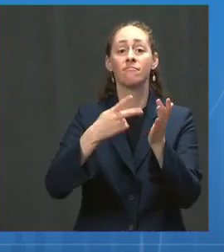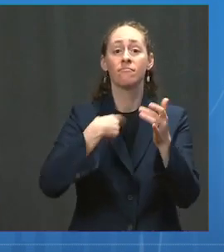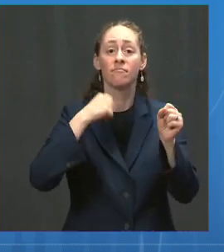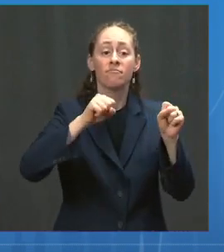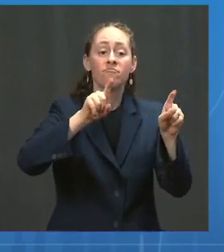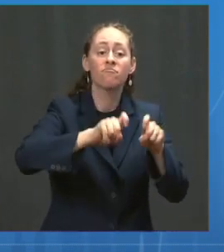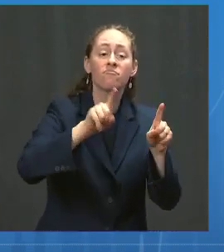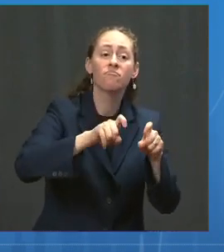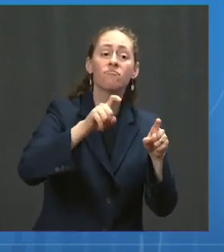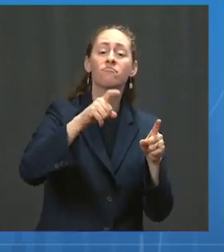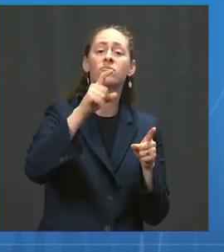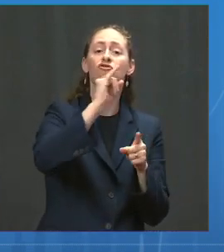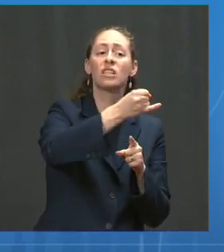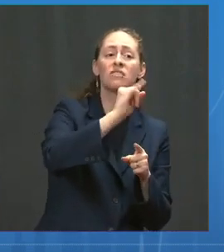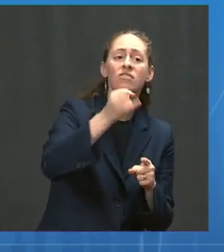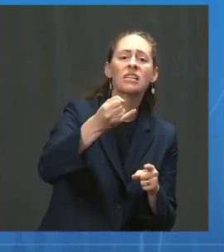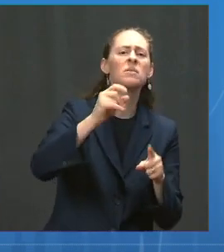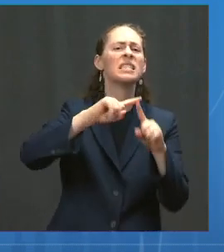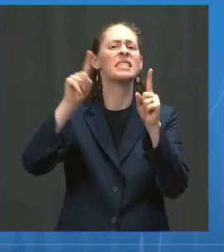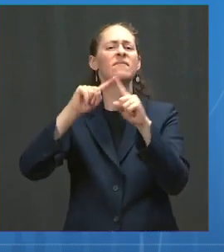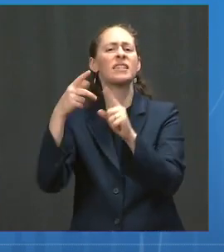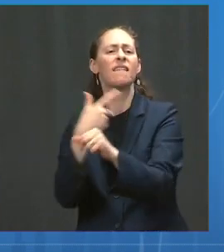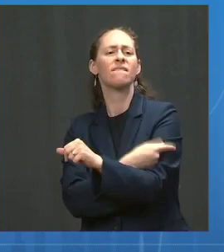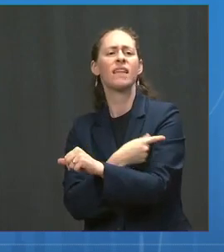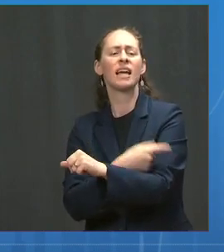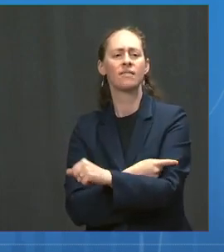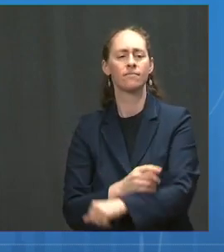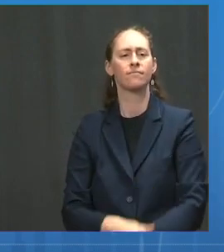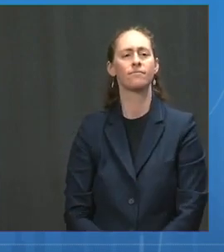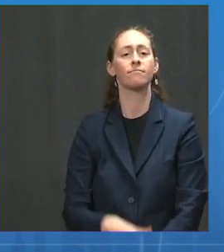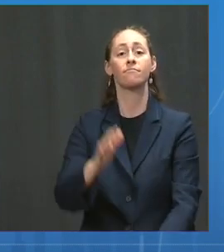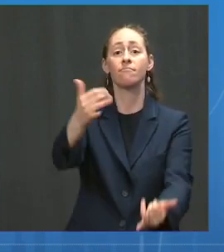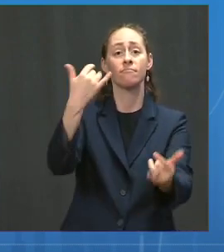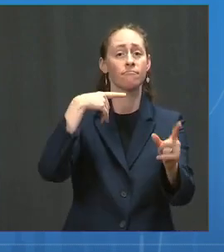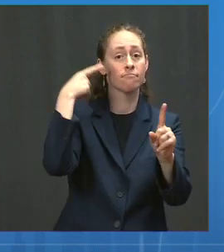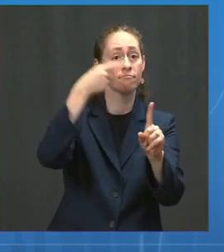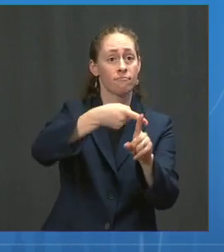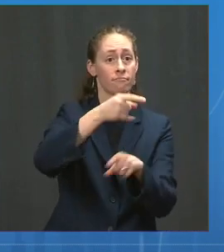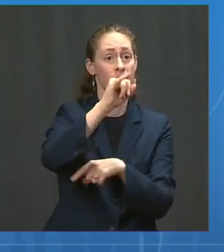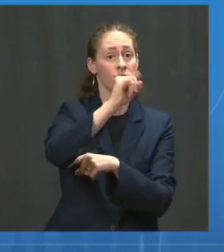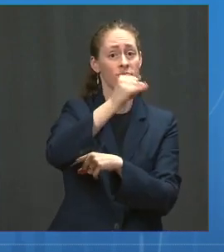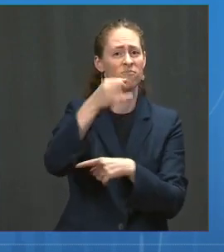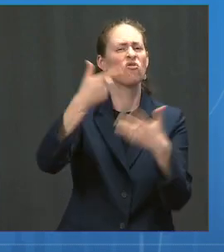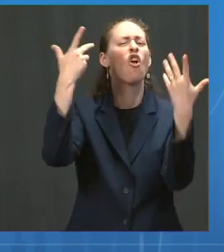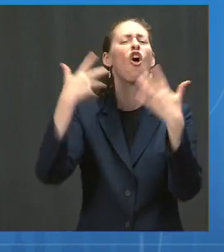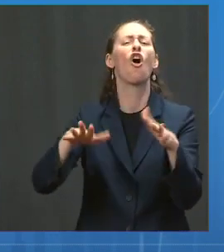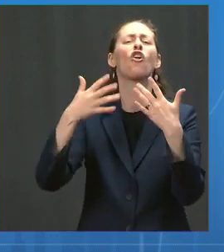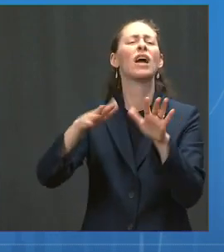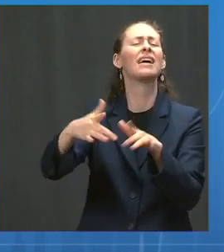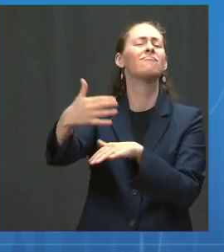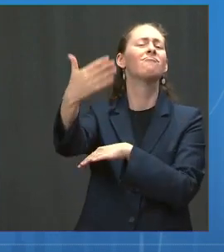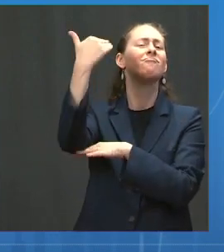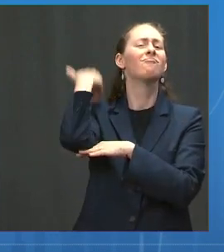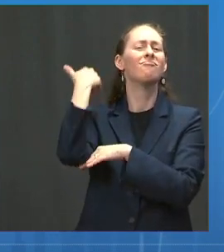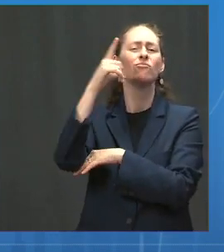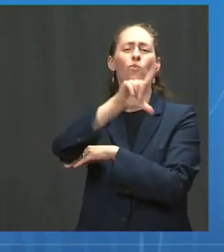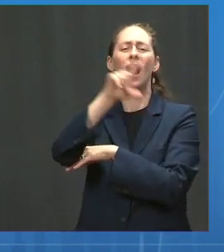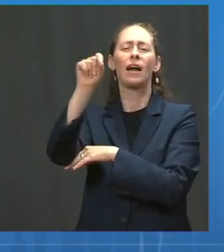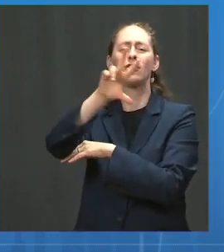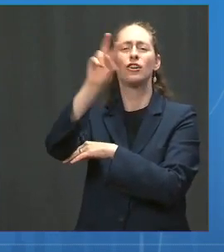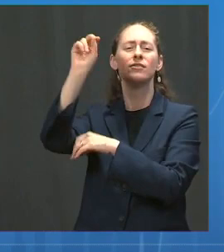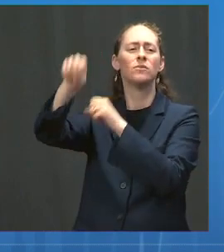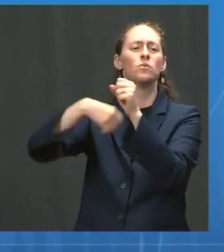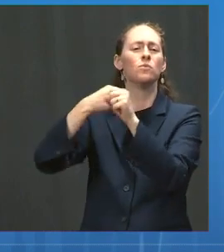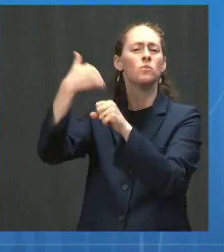done 10 or 20 years earlier with HIV. And the now very, very elegant work of the development of